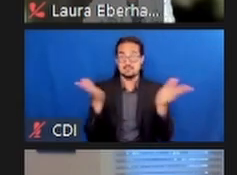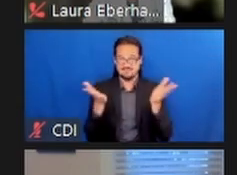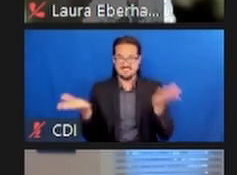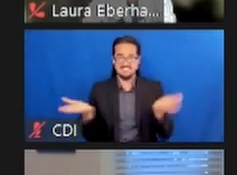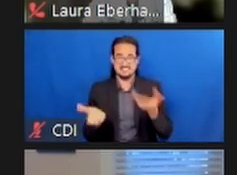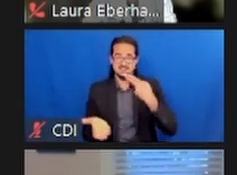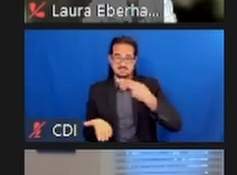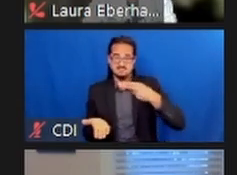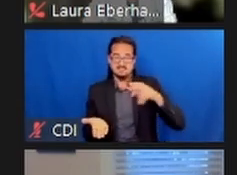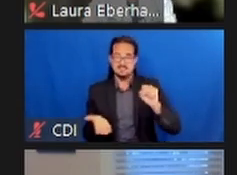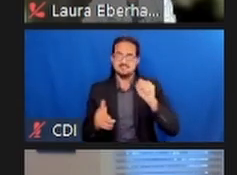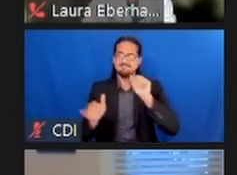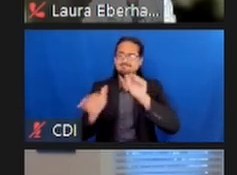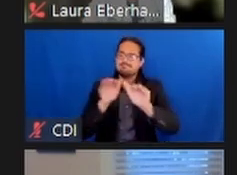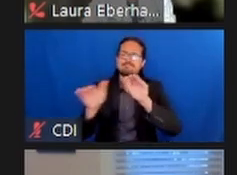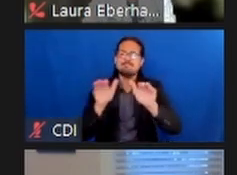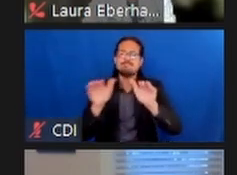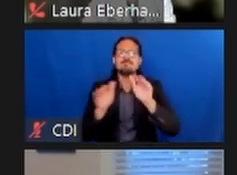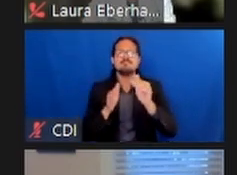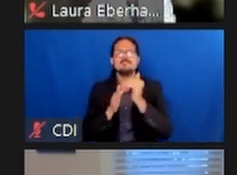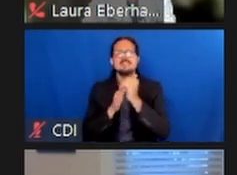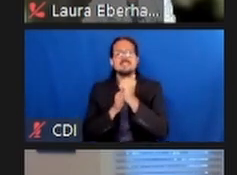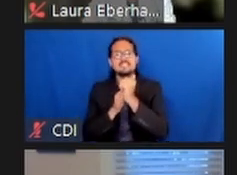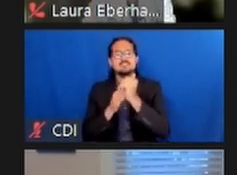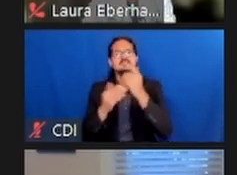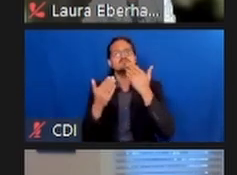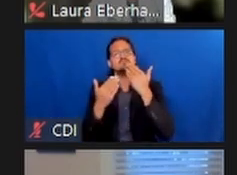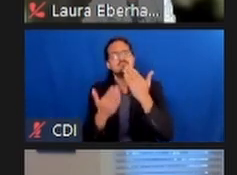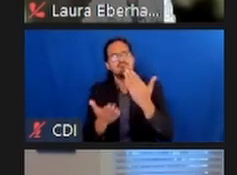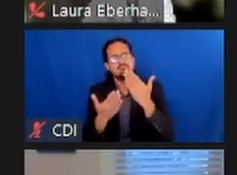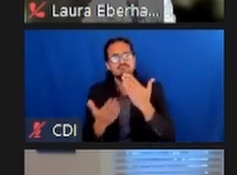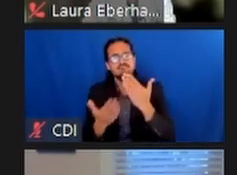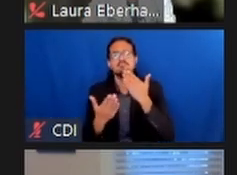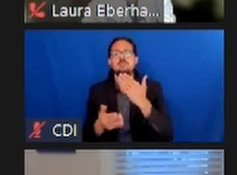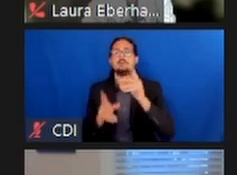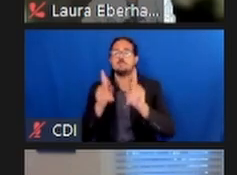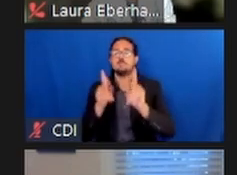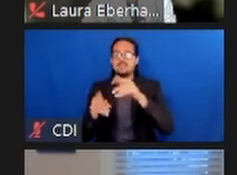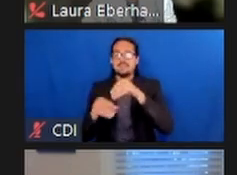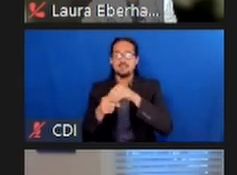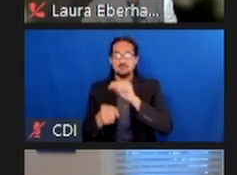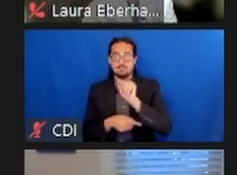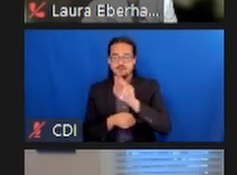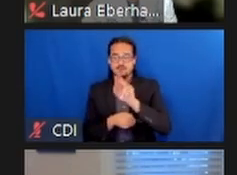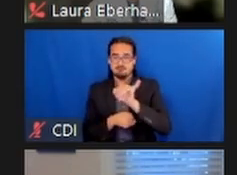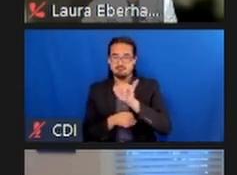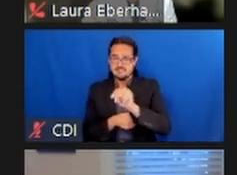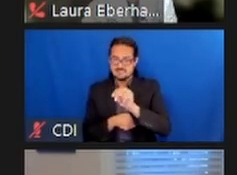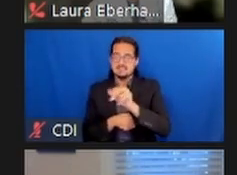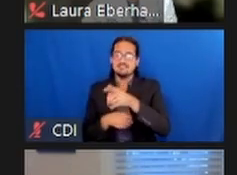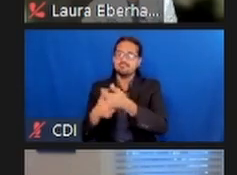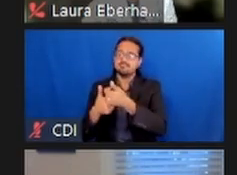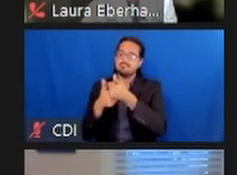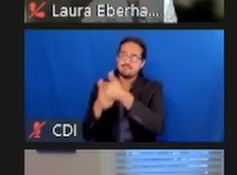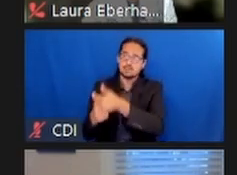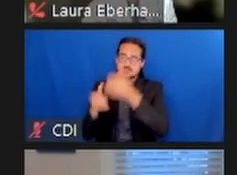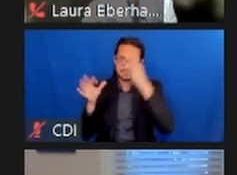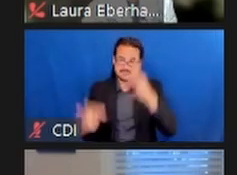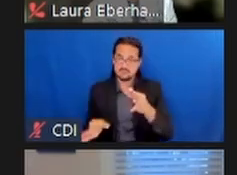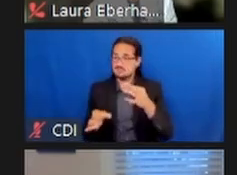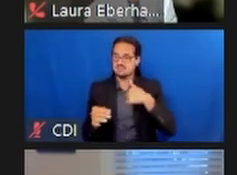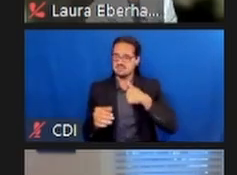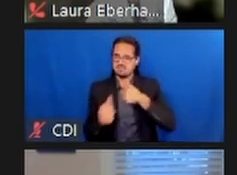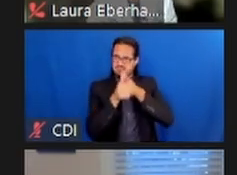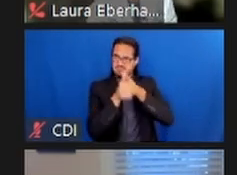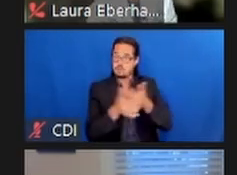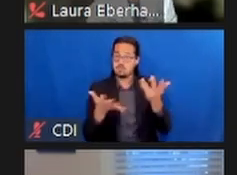Our decisions and protective guidelines follow the science, the data, and the evidence while making sure we approached